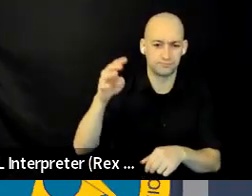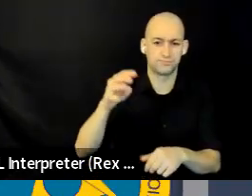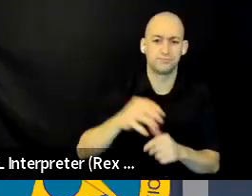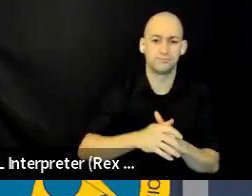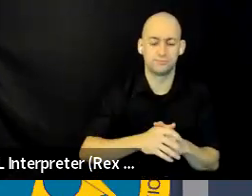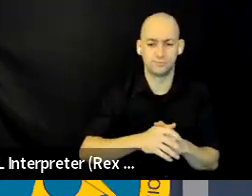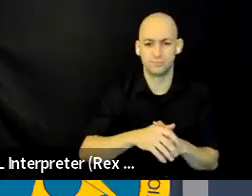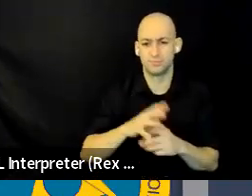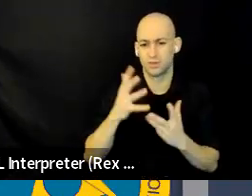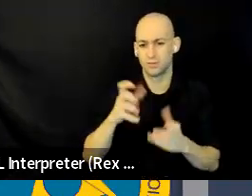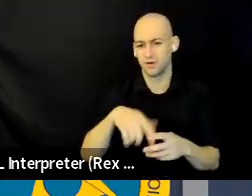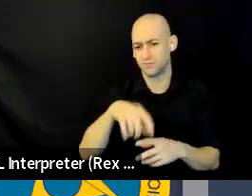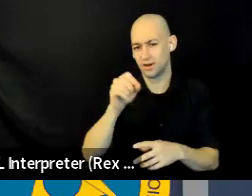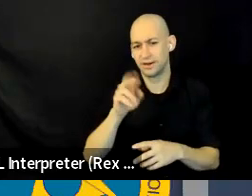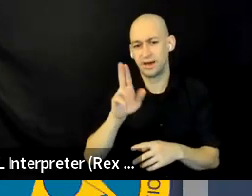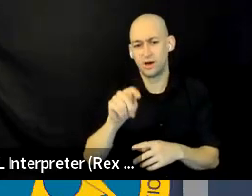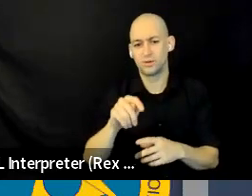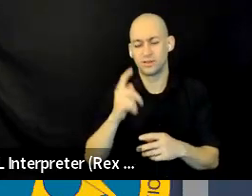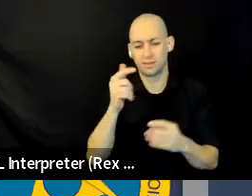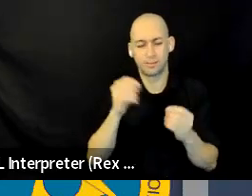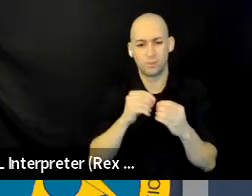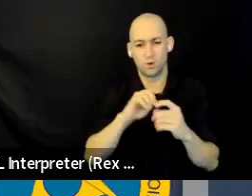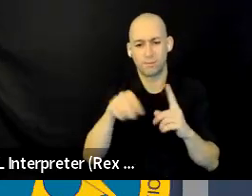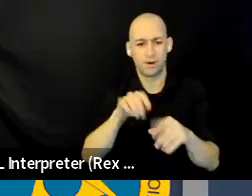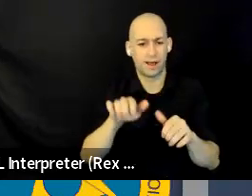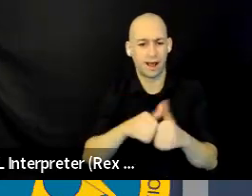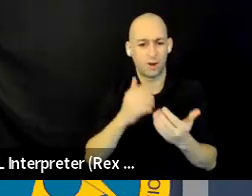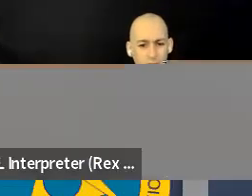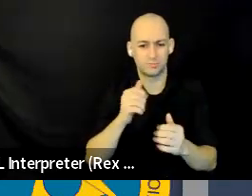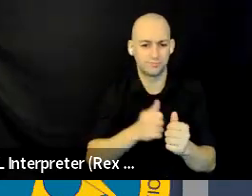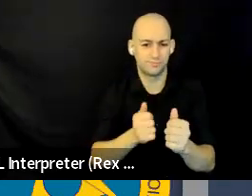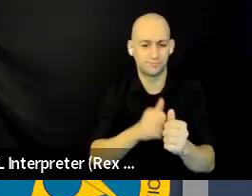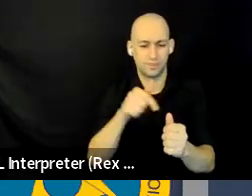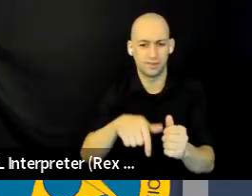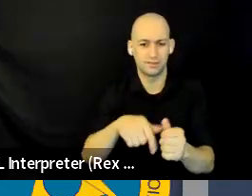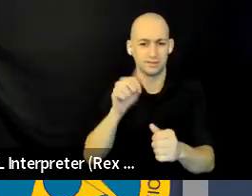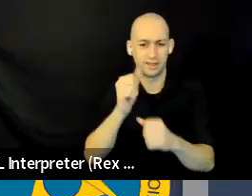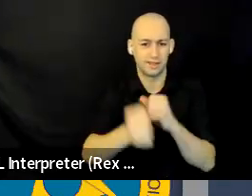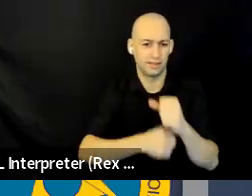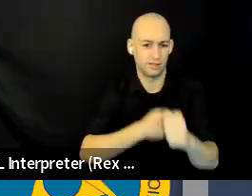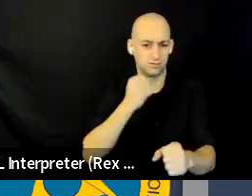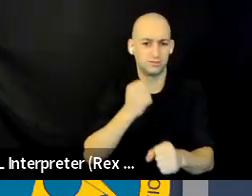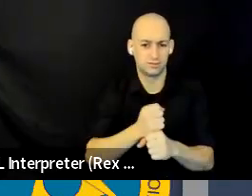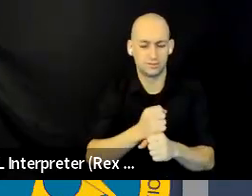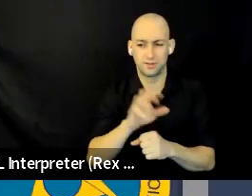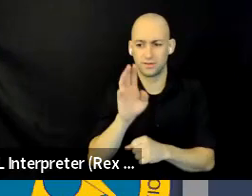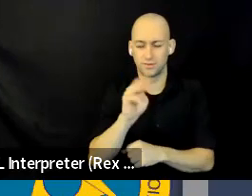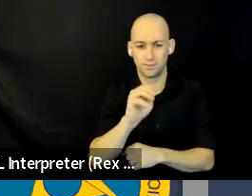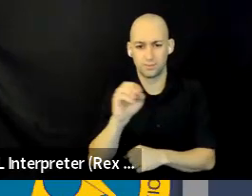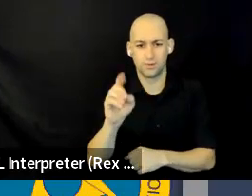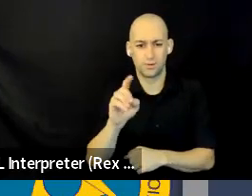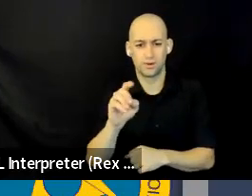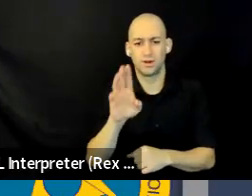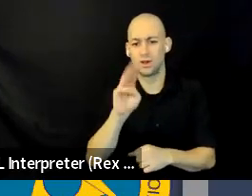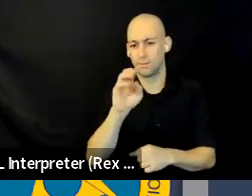so wanted to find out a little bit more about how we are going to be tracking over these 10 years the move and the mode